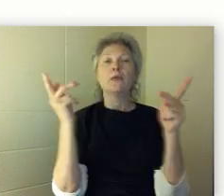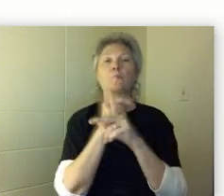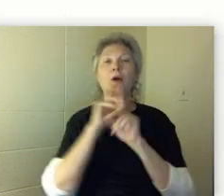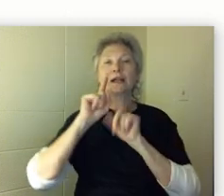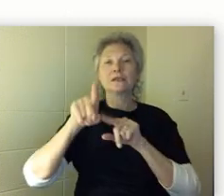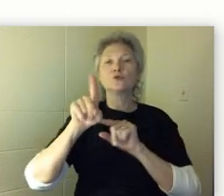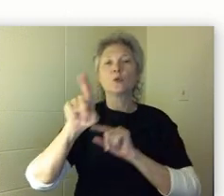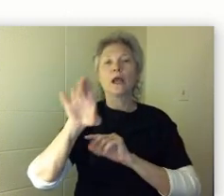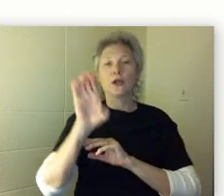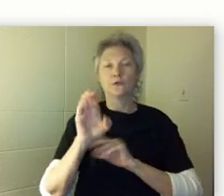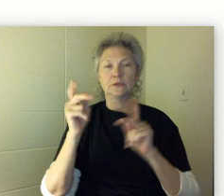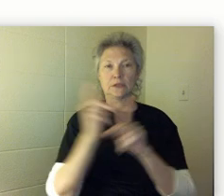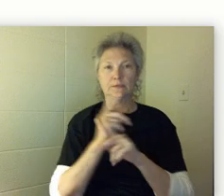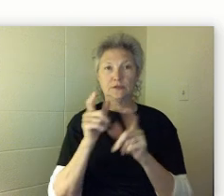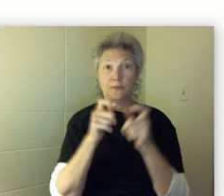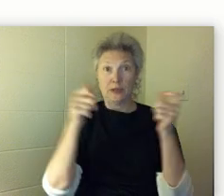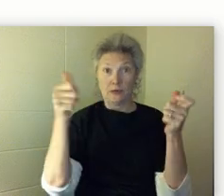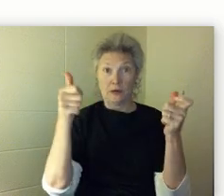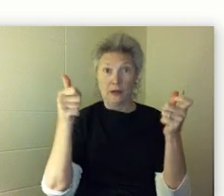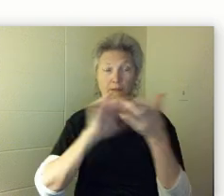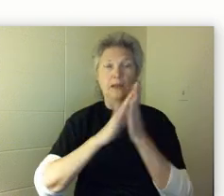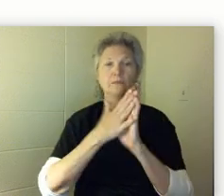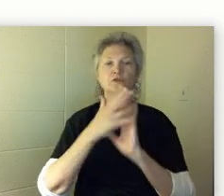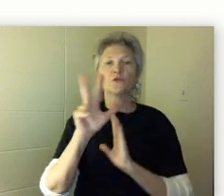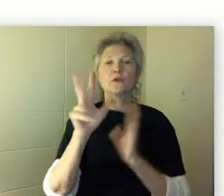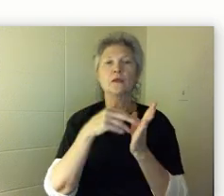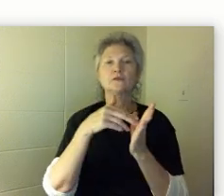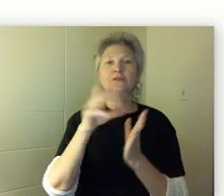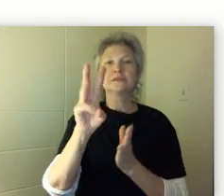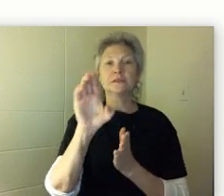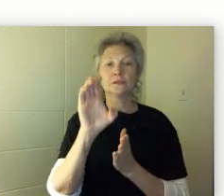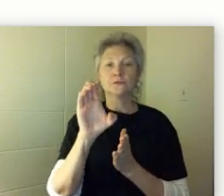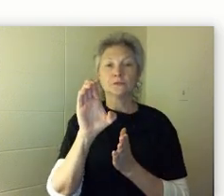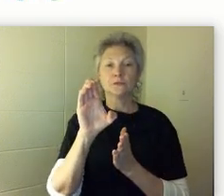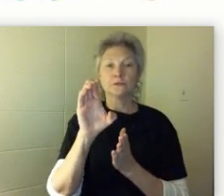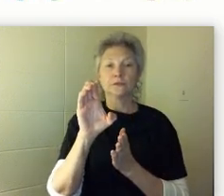is 100 times bigger and becomes 3,600.